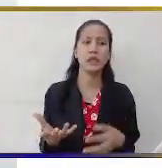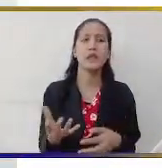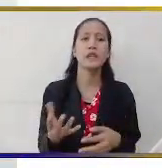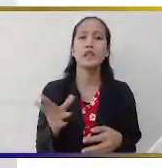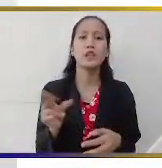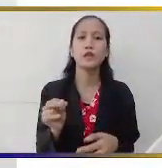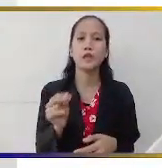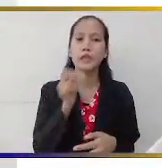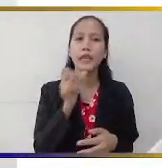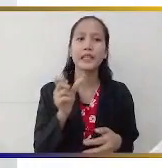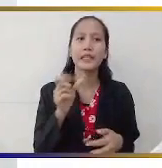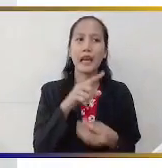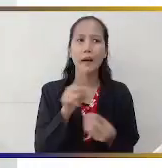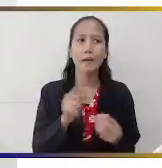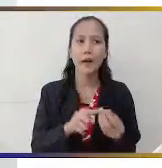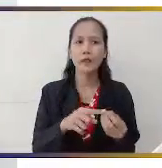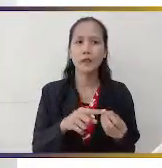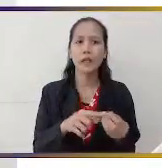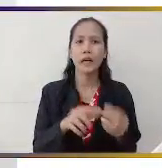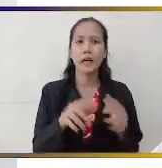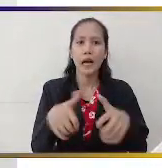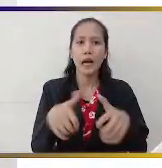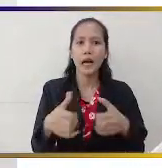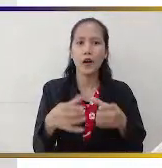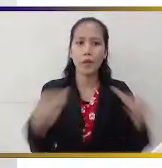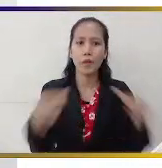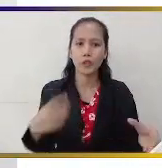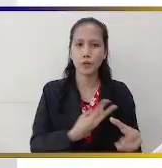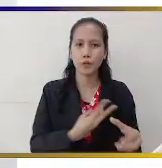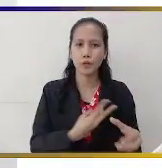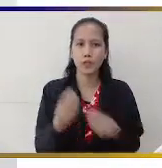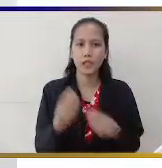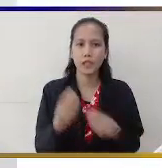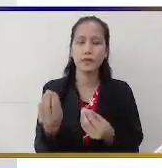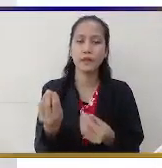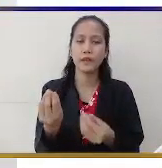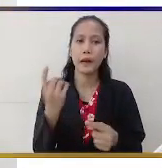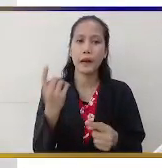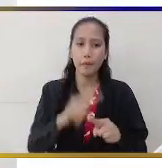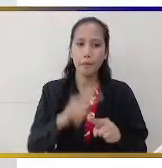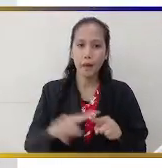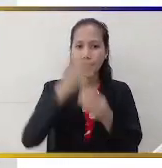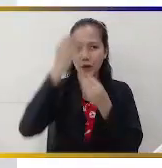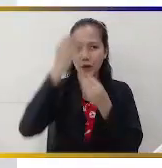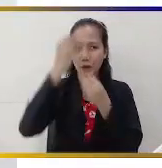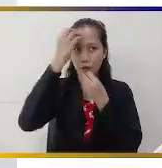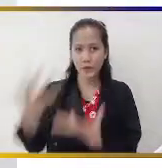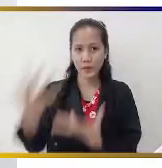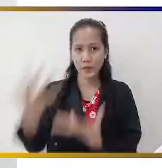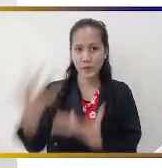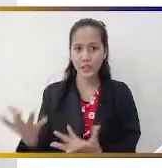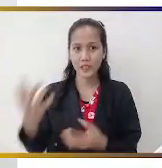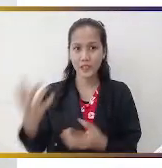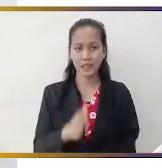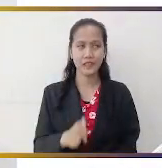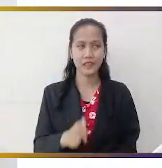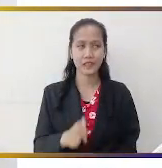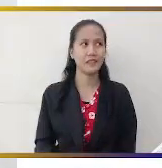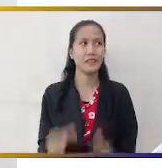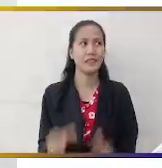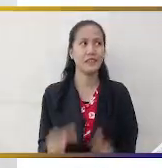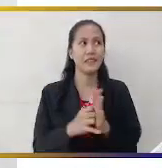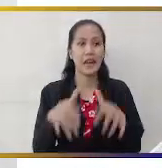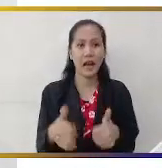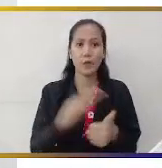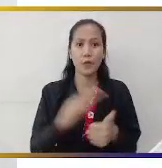blessed? You say, where does it say that? You better read Malachi 3. The children are blessed. The business